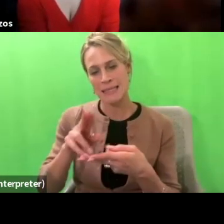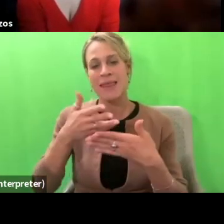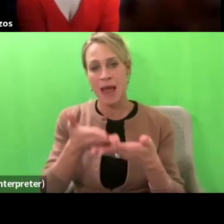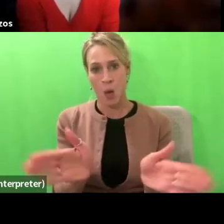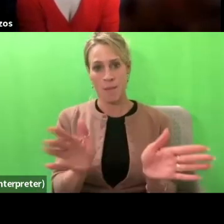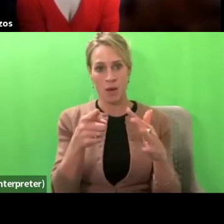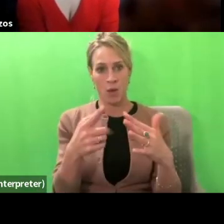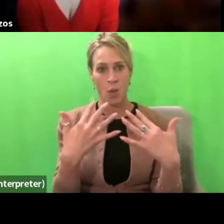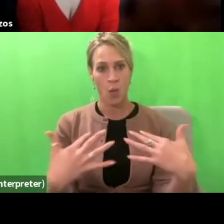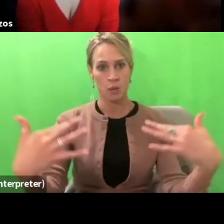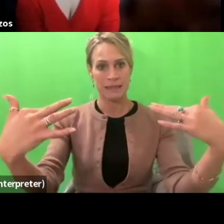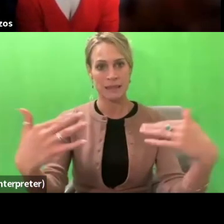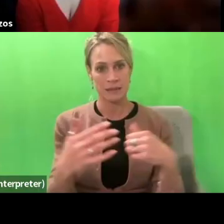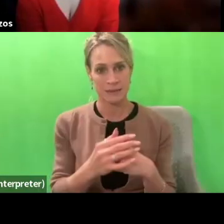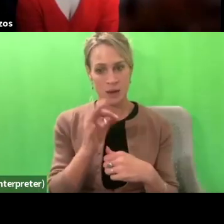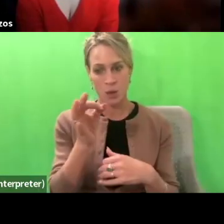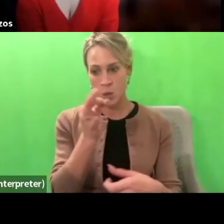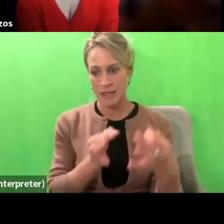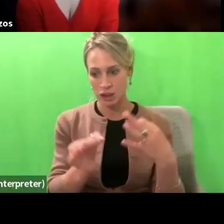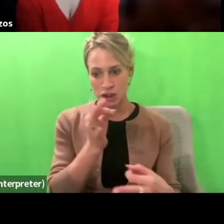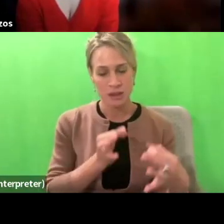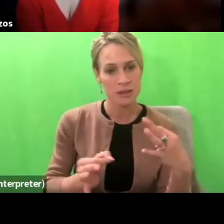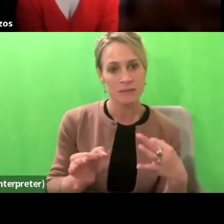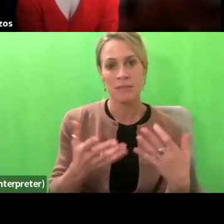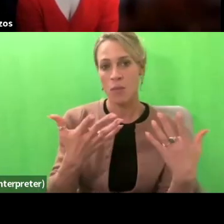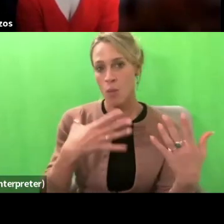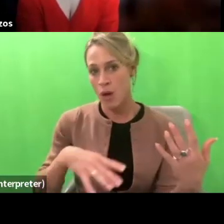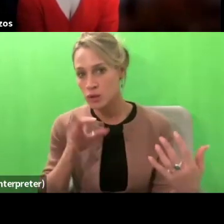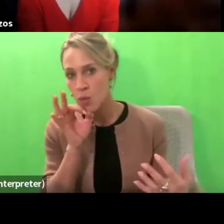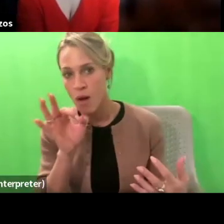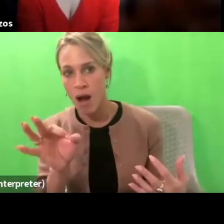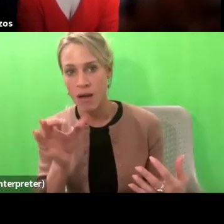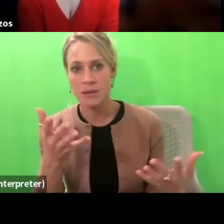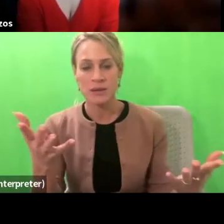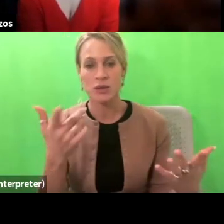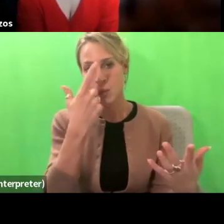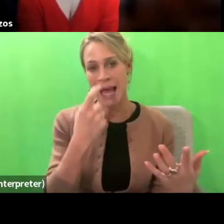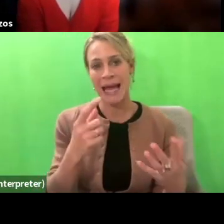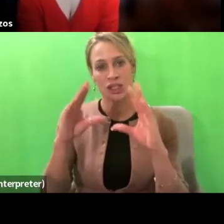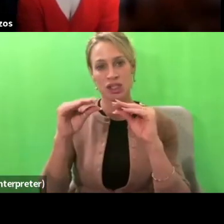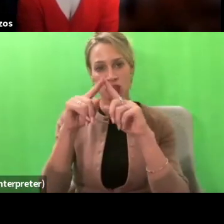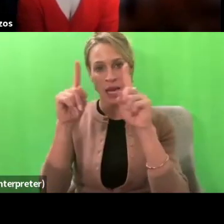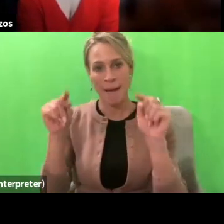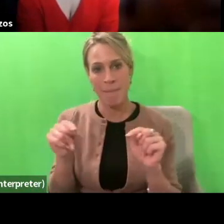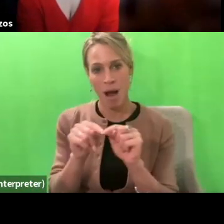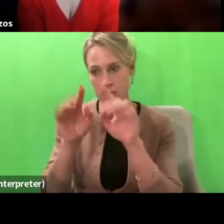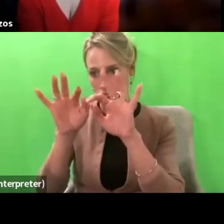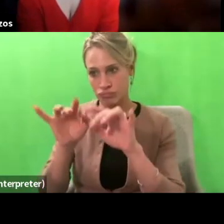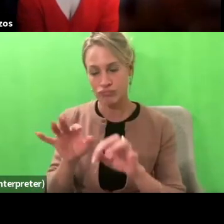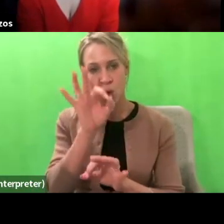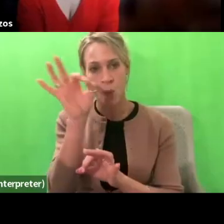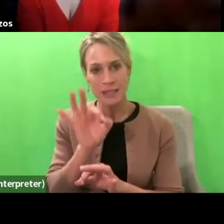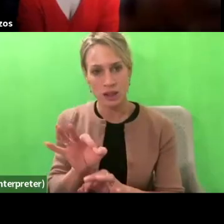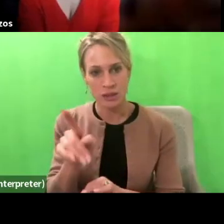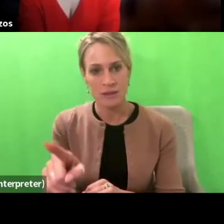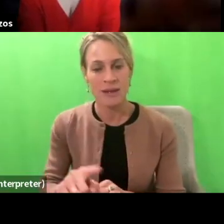the audience questions. If anybody has questions, they can start putting them into the chat also. So the